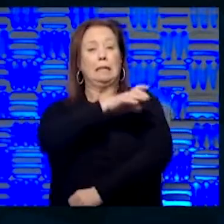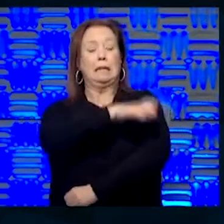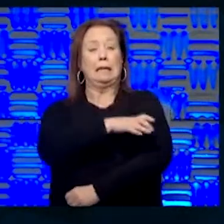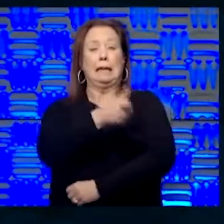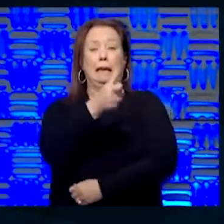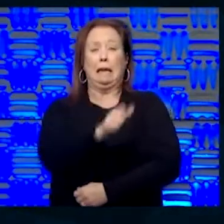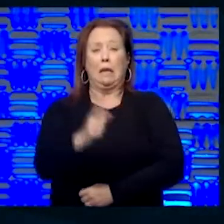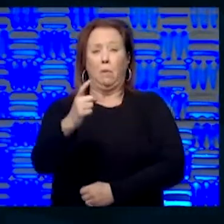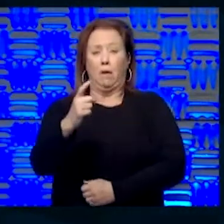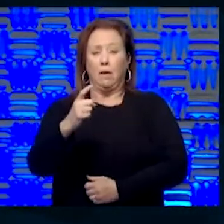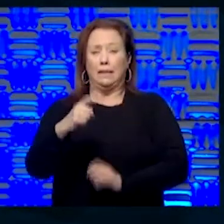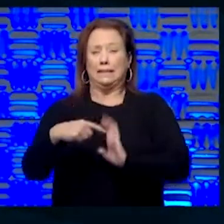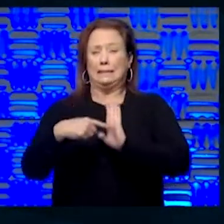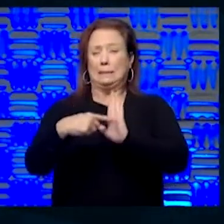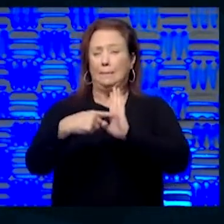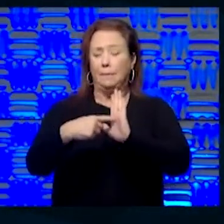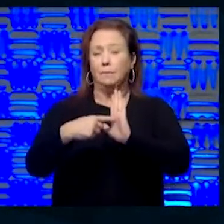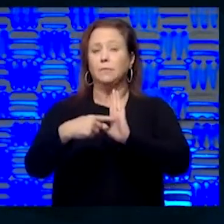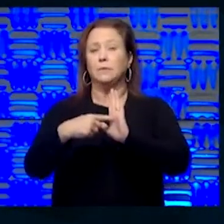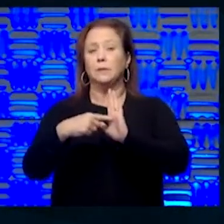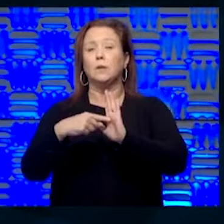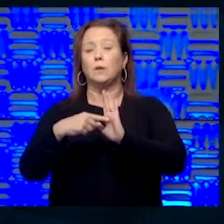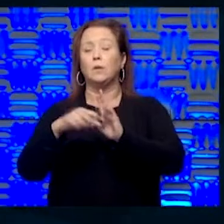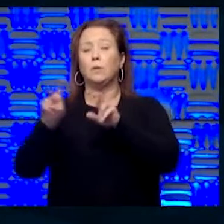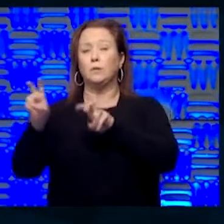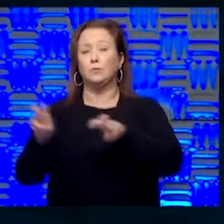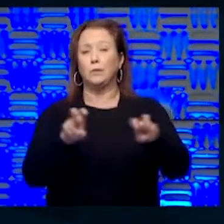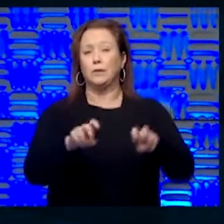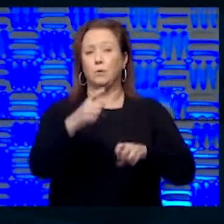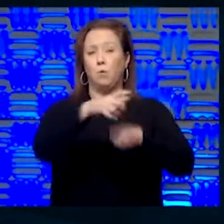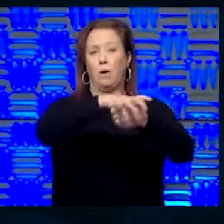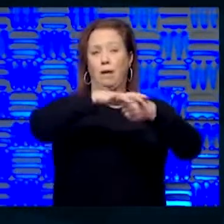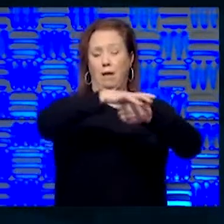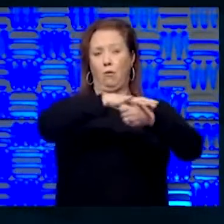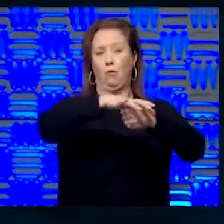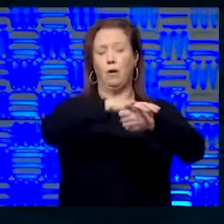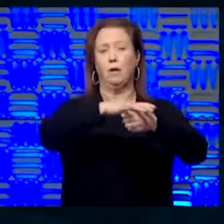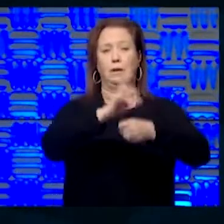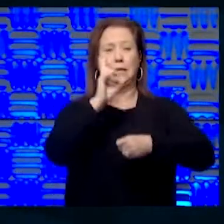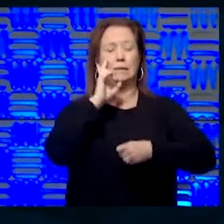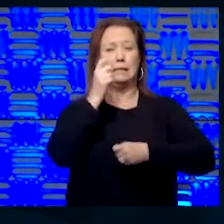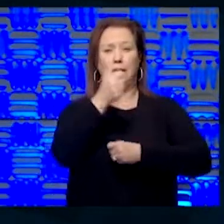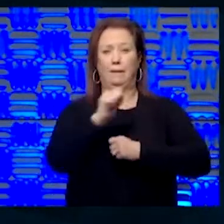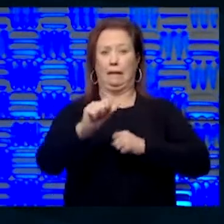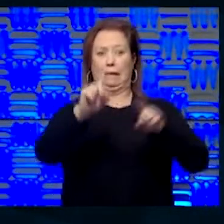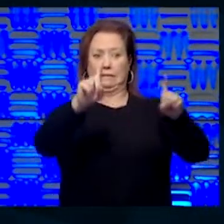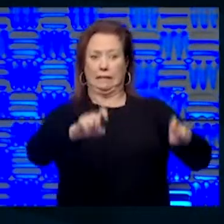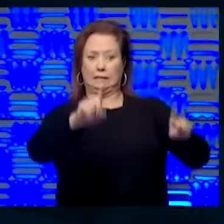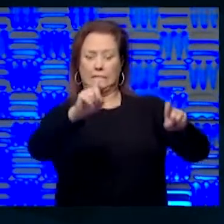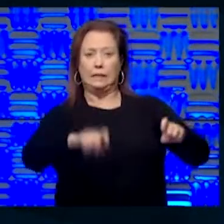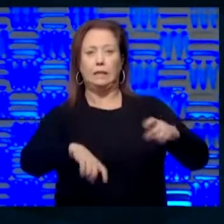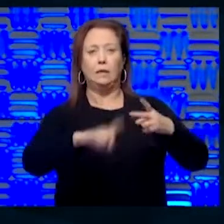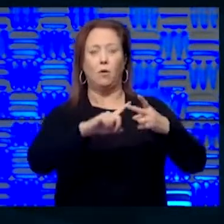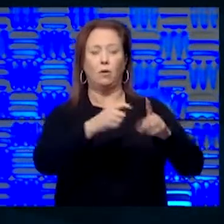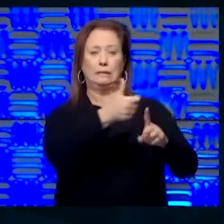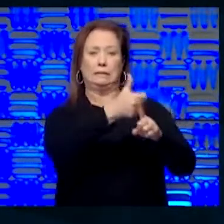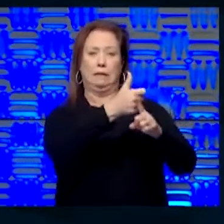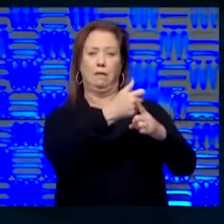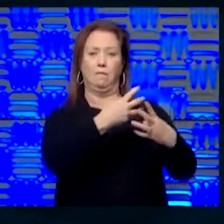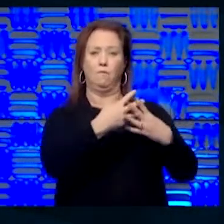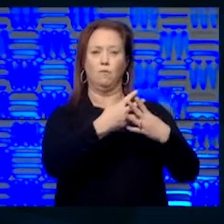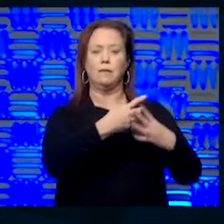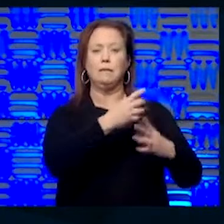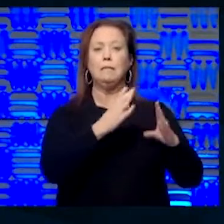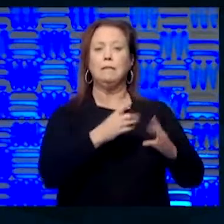could have symptoms is funneled to one location to be screened to see if they need to be tested or who needs to be self-quarantined.